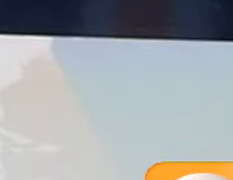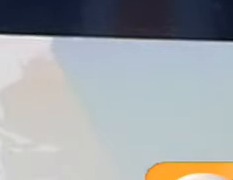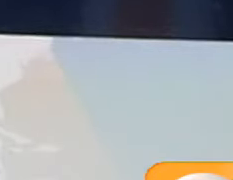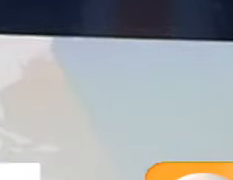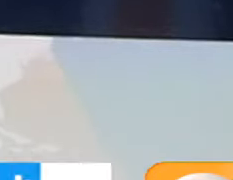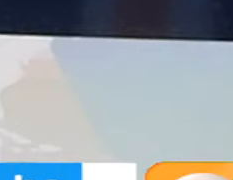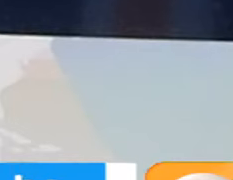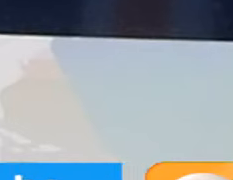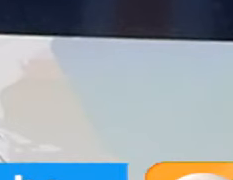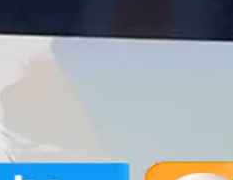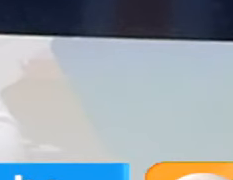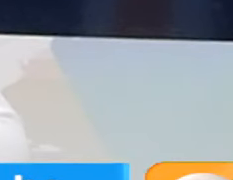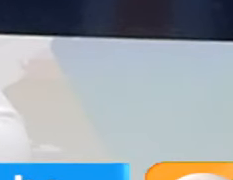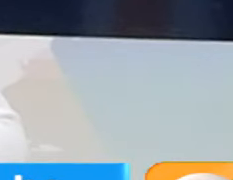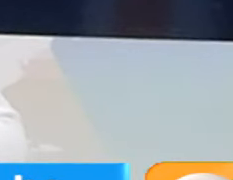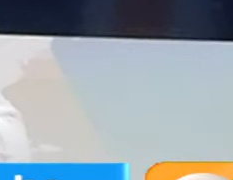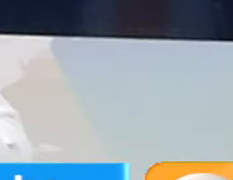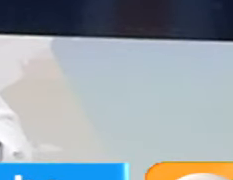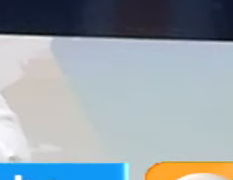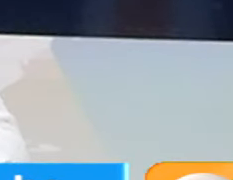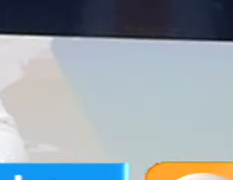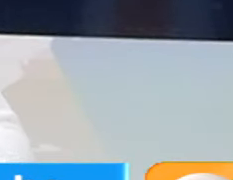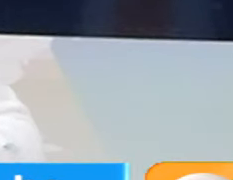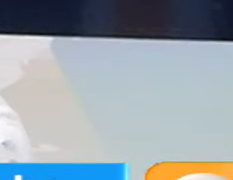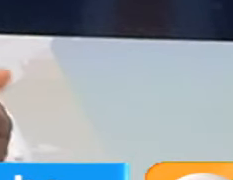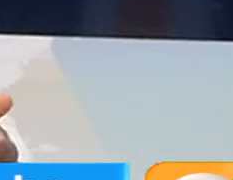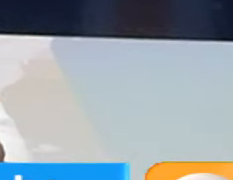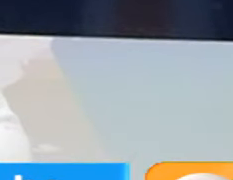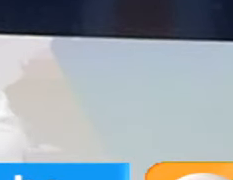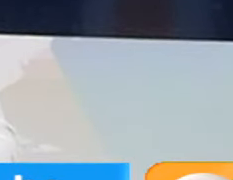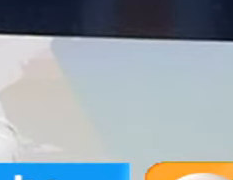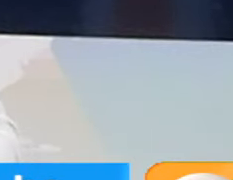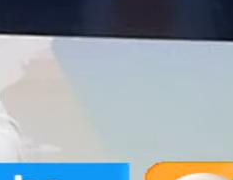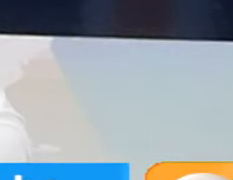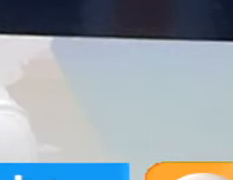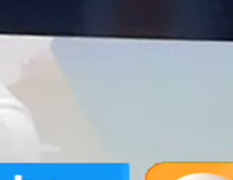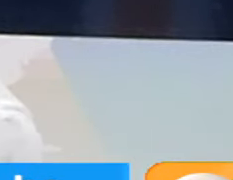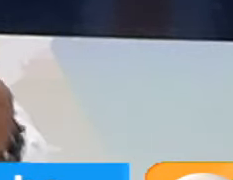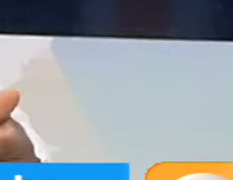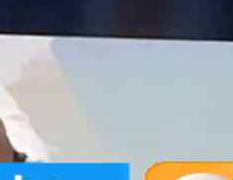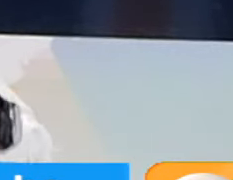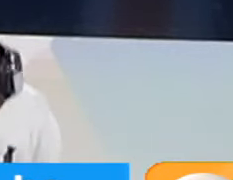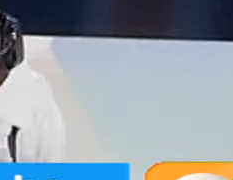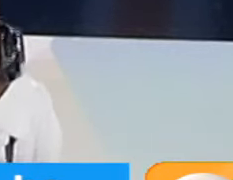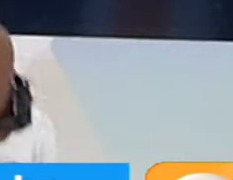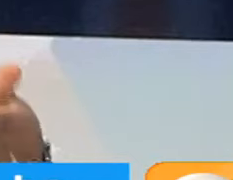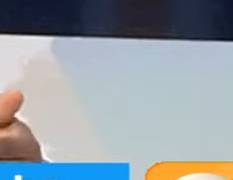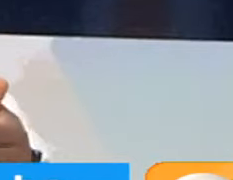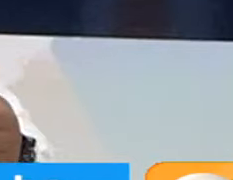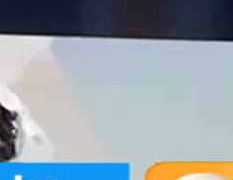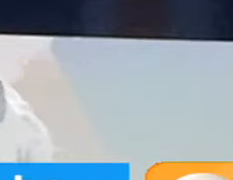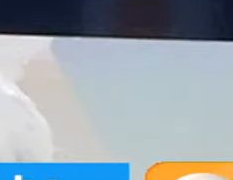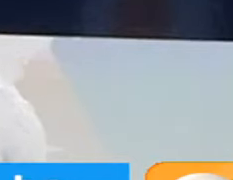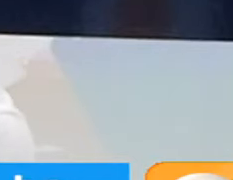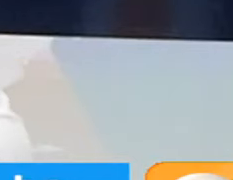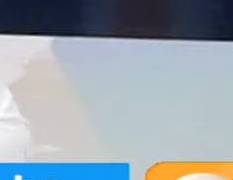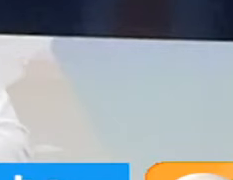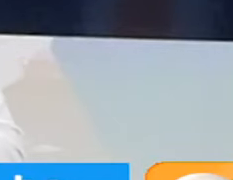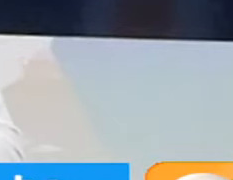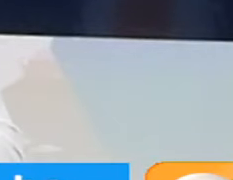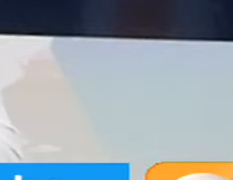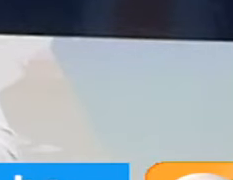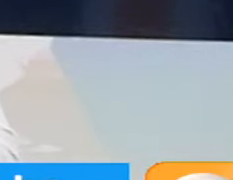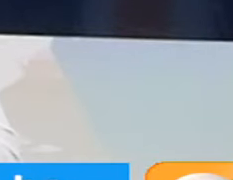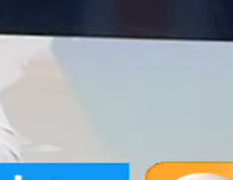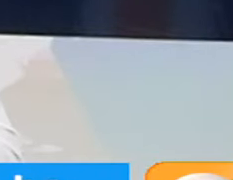the political environment takes shape. And I think this is what you're going to see from politicians, whether it's Raila Odinga, whether it's Kalonzo Musyoka,